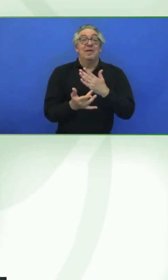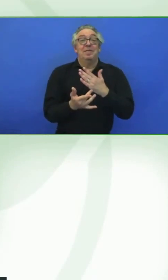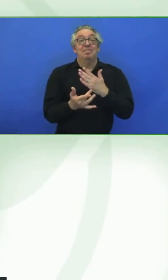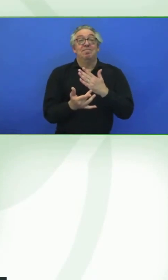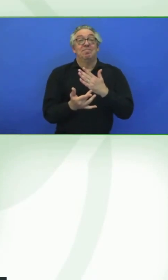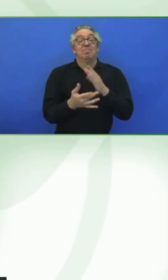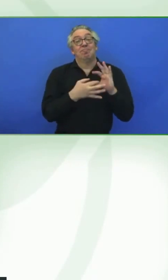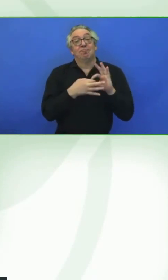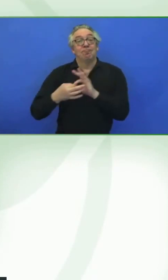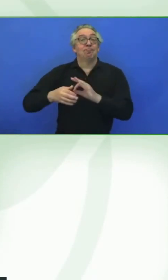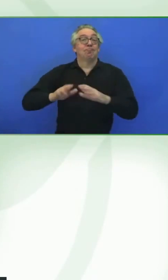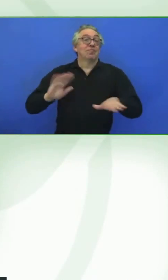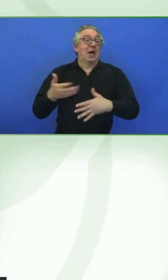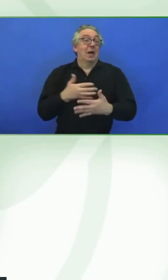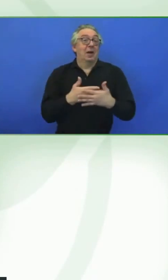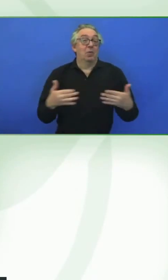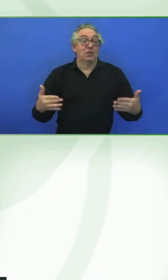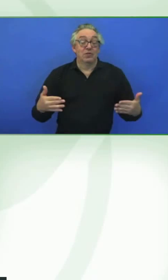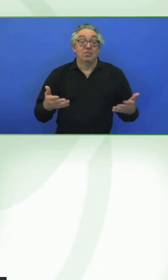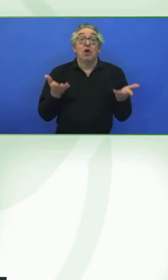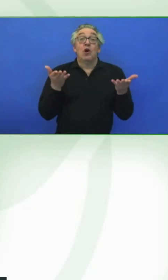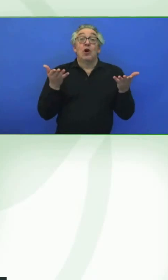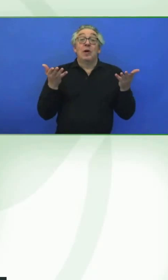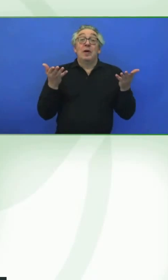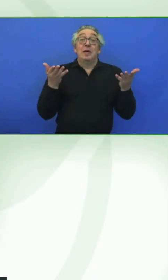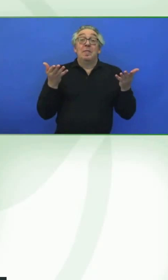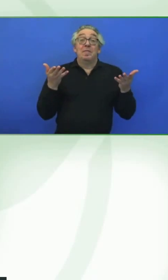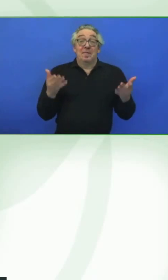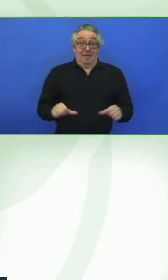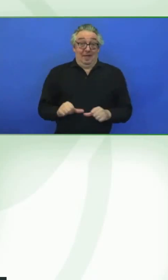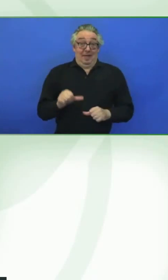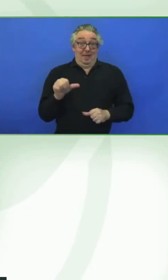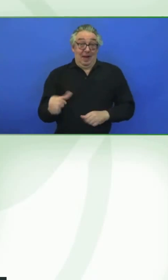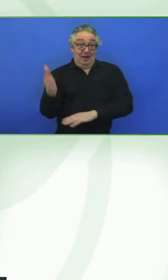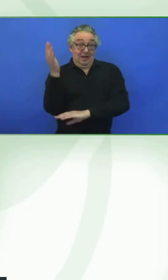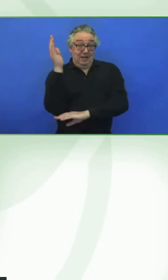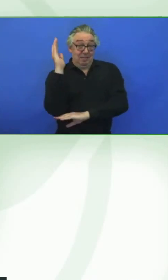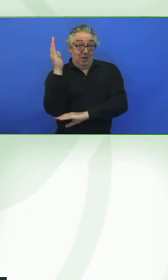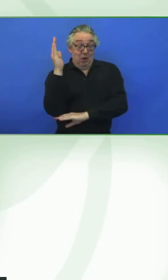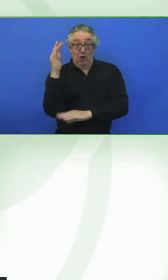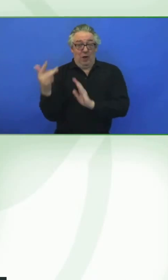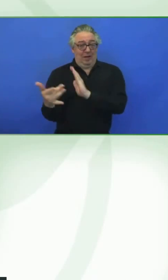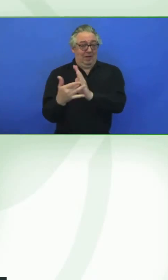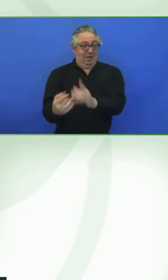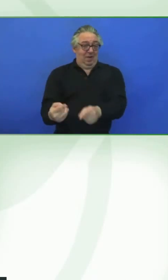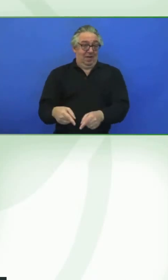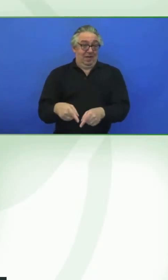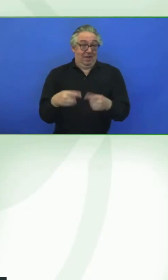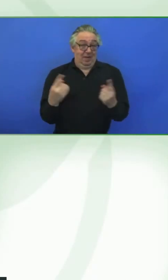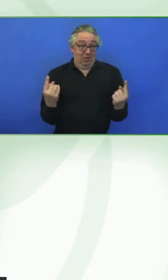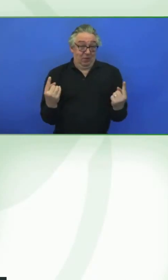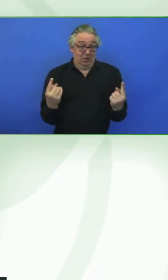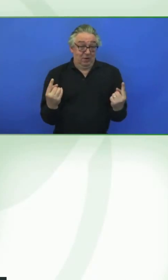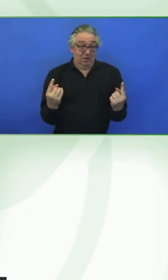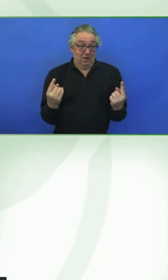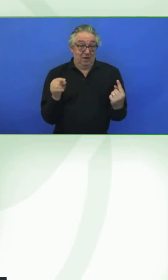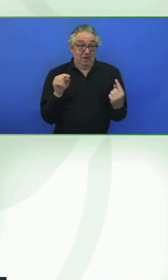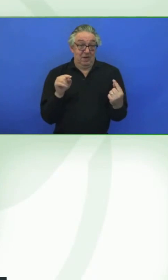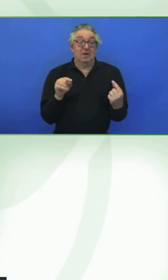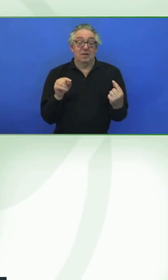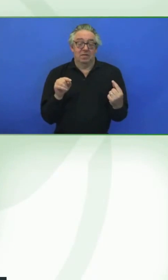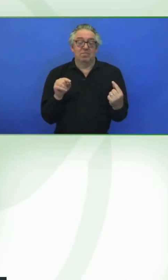Now we have a different technology that helps people to get